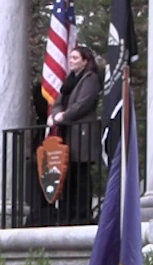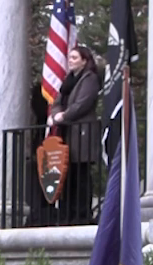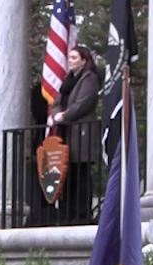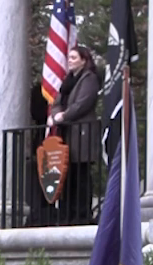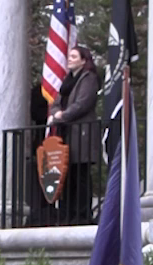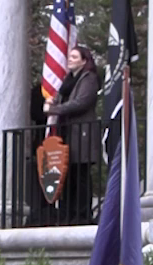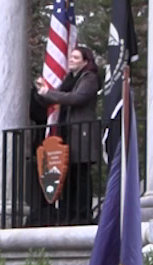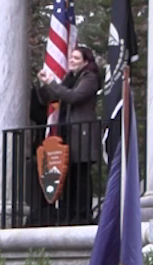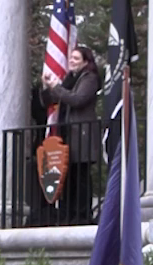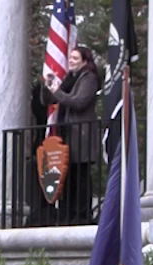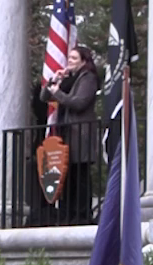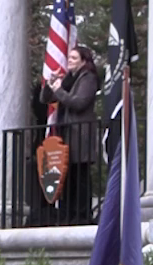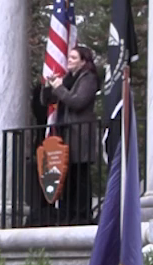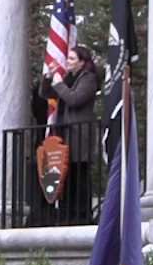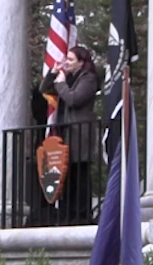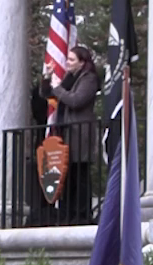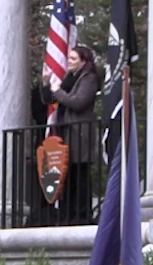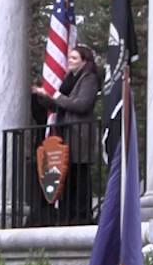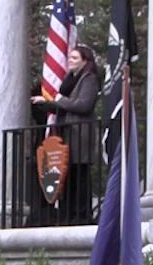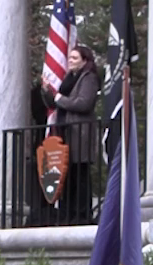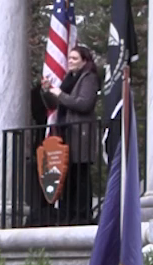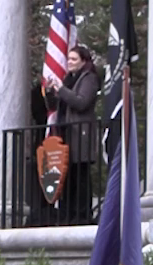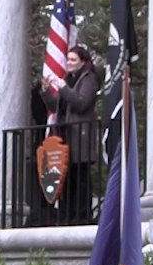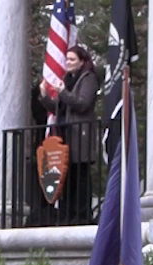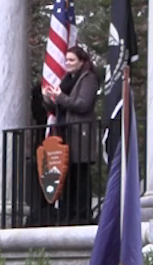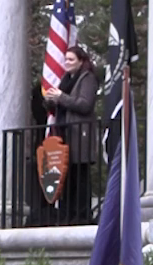we are here to honor three special families